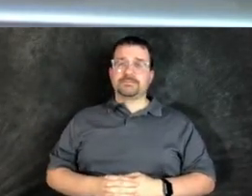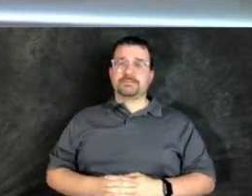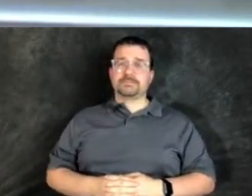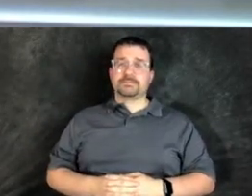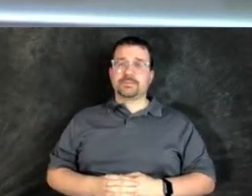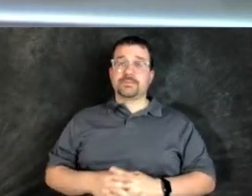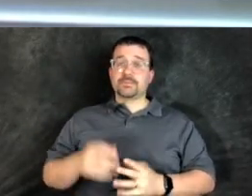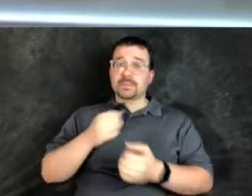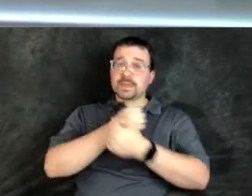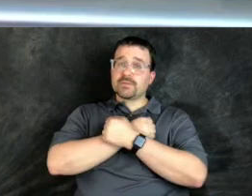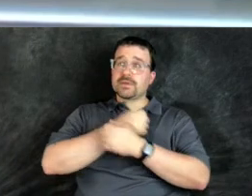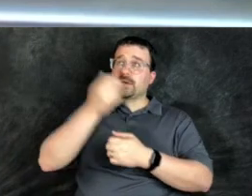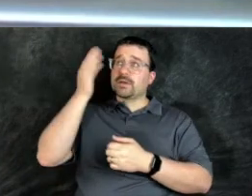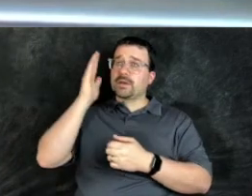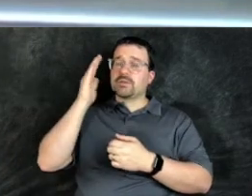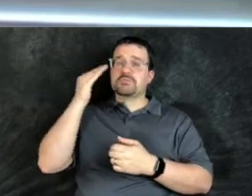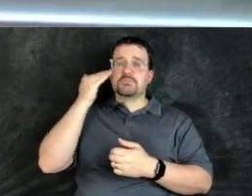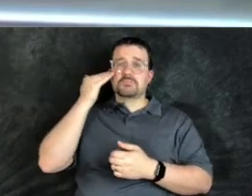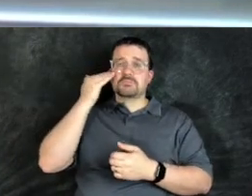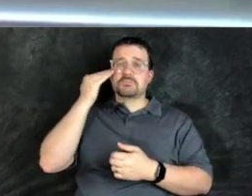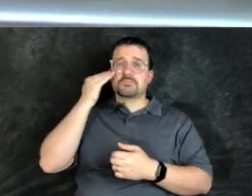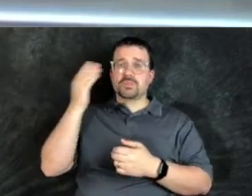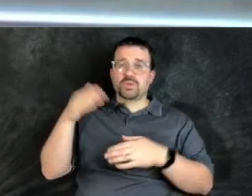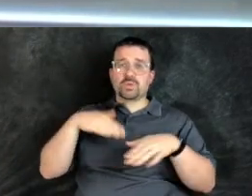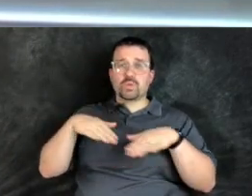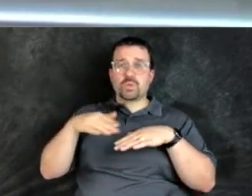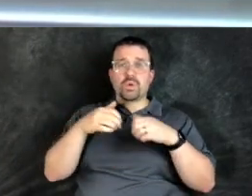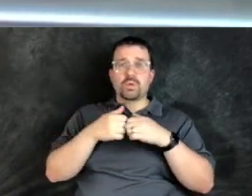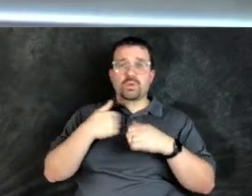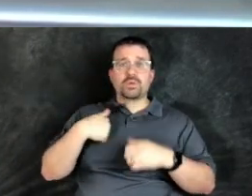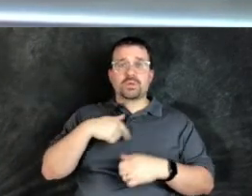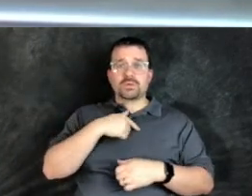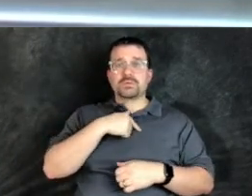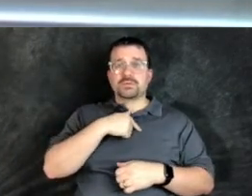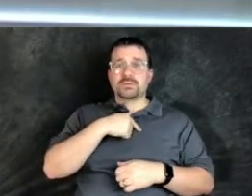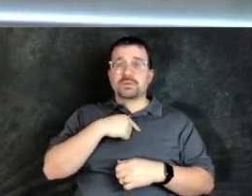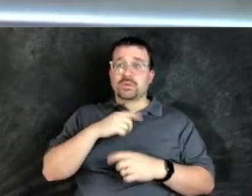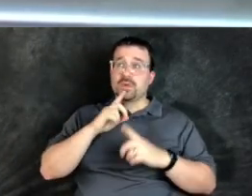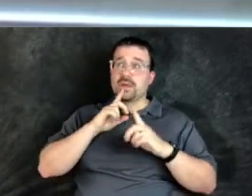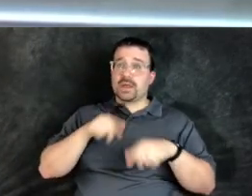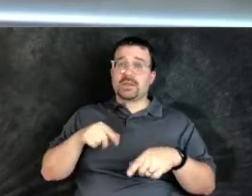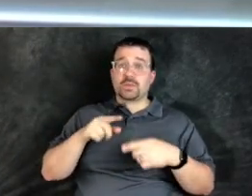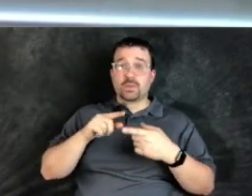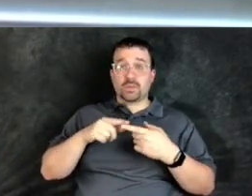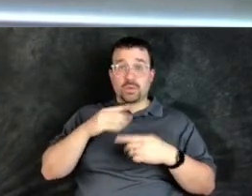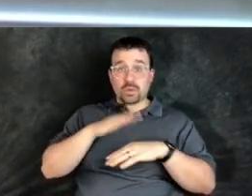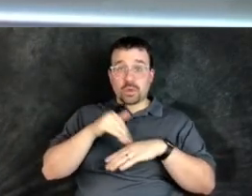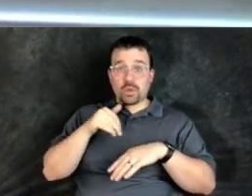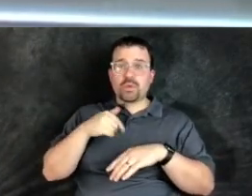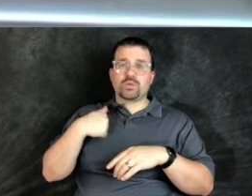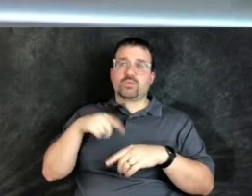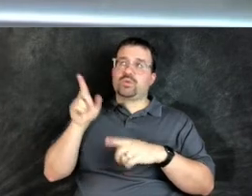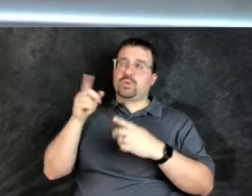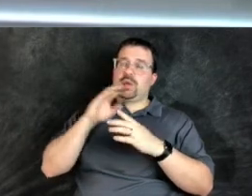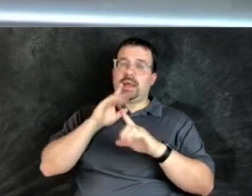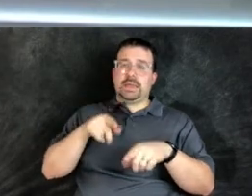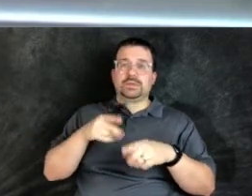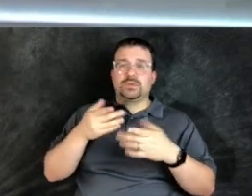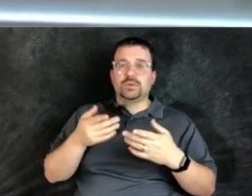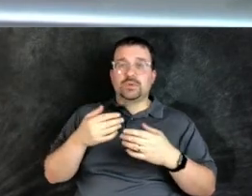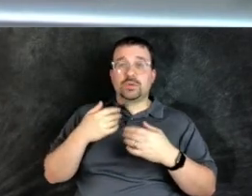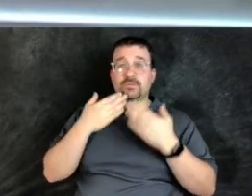Loving God, we know that you walk with us and you answer when we call. With gratitude and